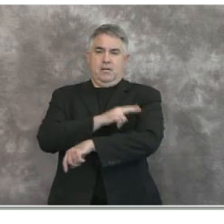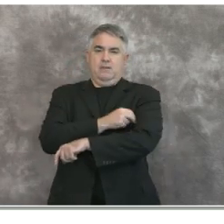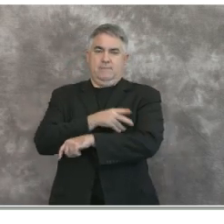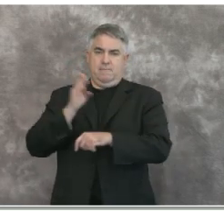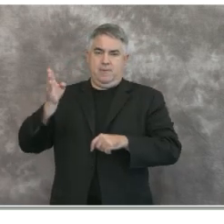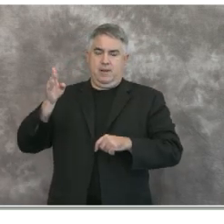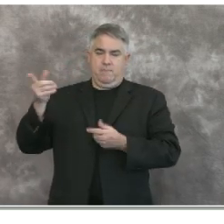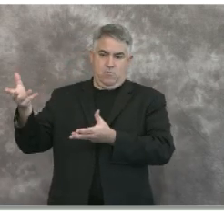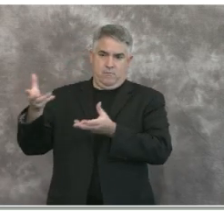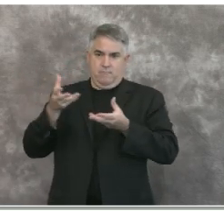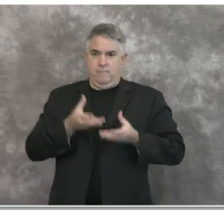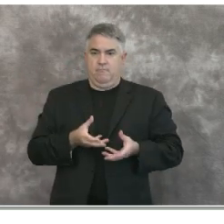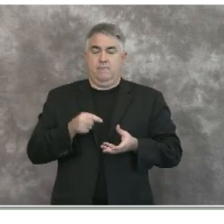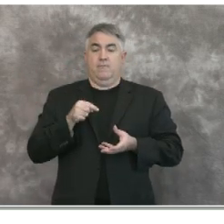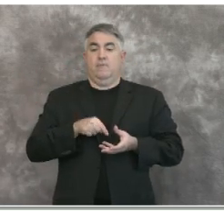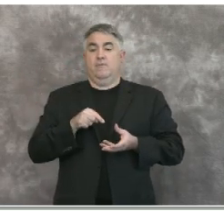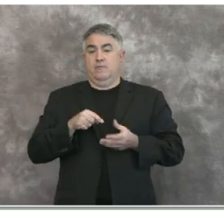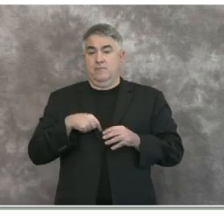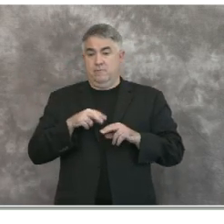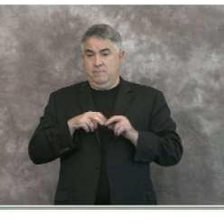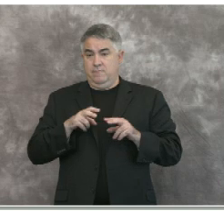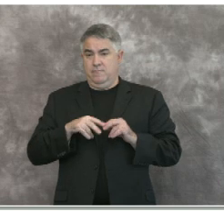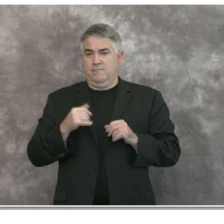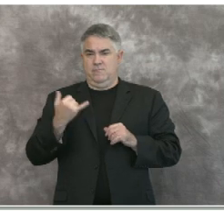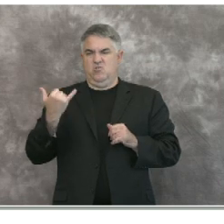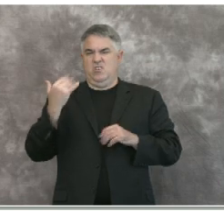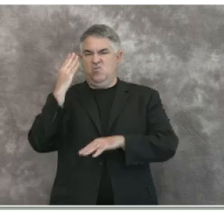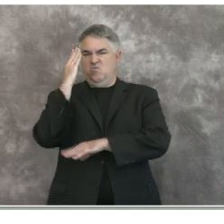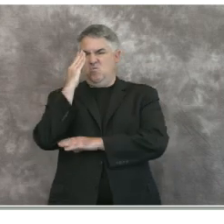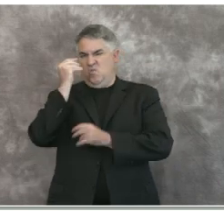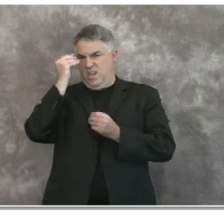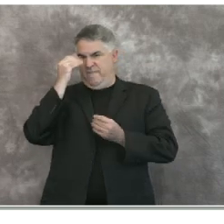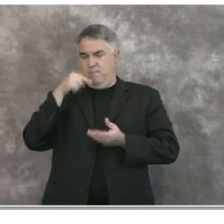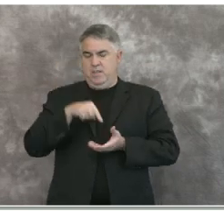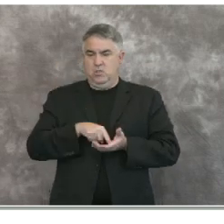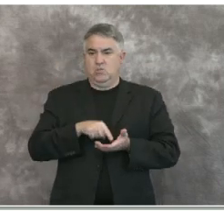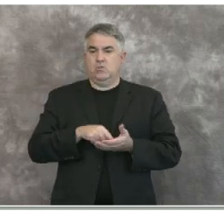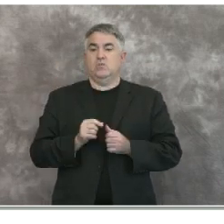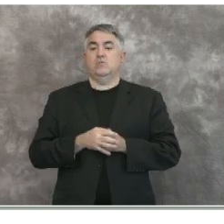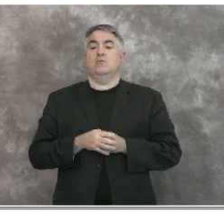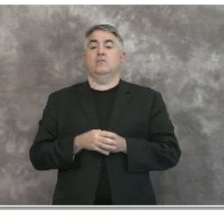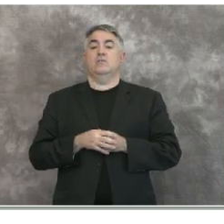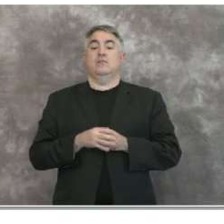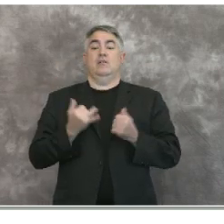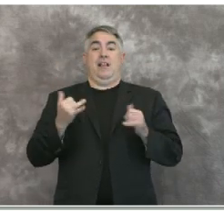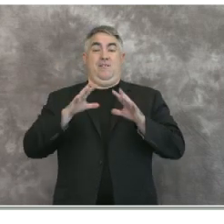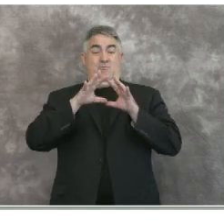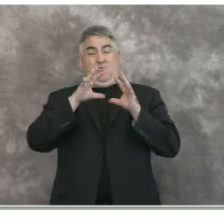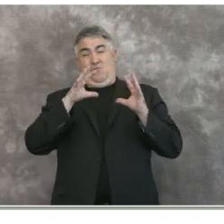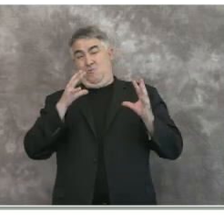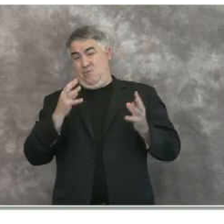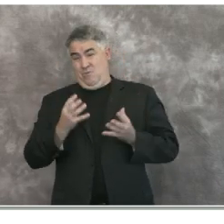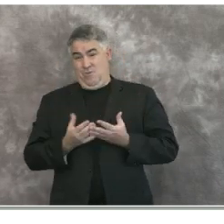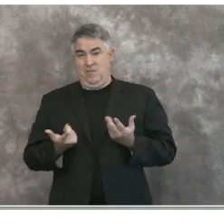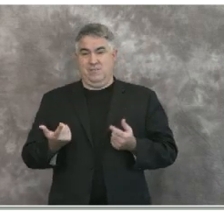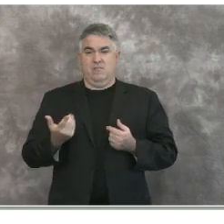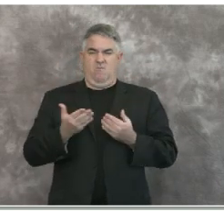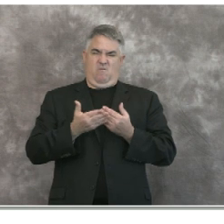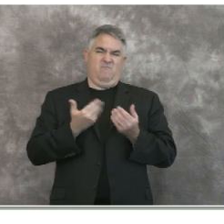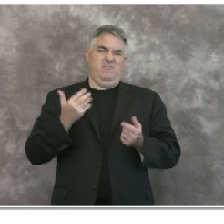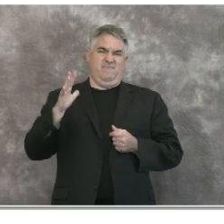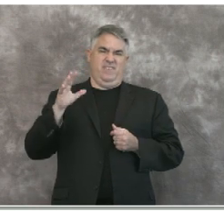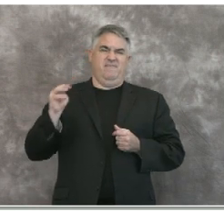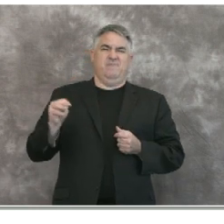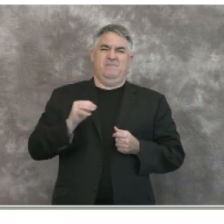this data was obtained today around noon. So, globally, there are almost 5 million